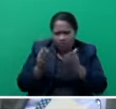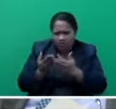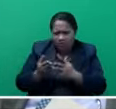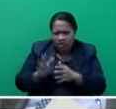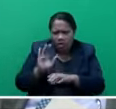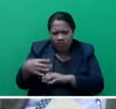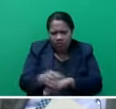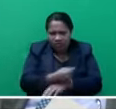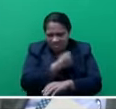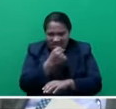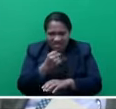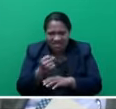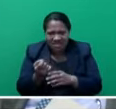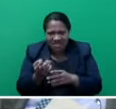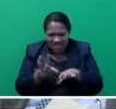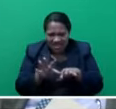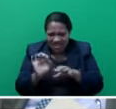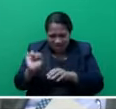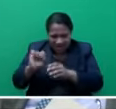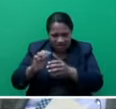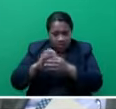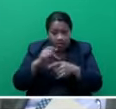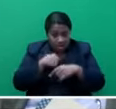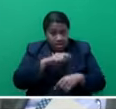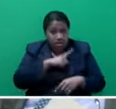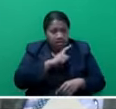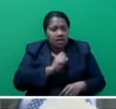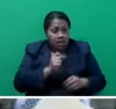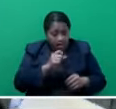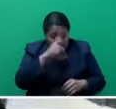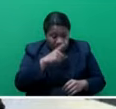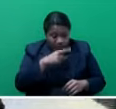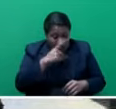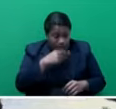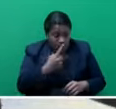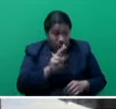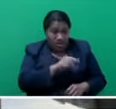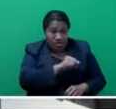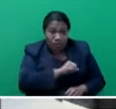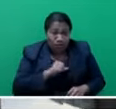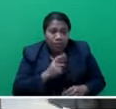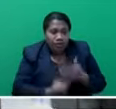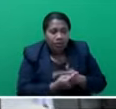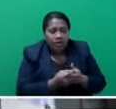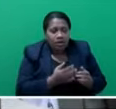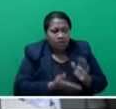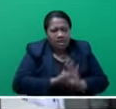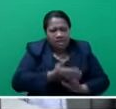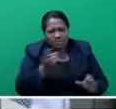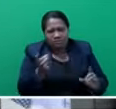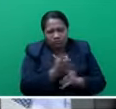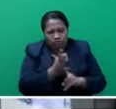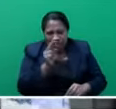treatment scheme. And we traditionally send our patients to New Zealand, Australia, and India for high-end specialist medical services